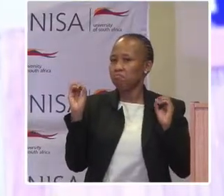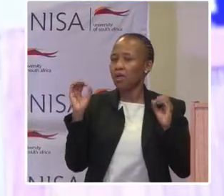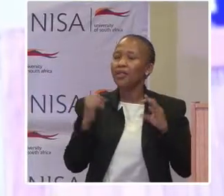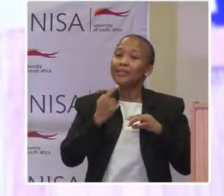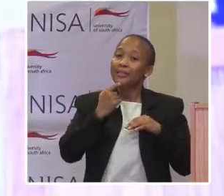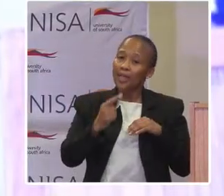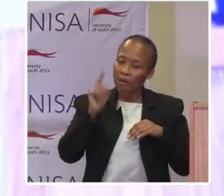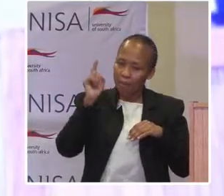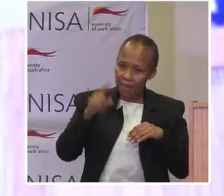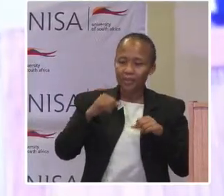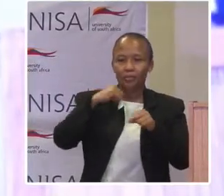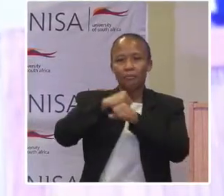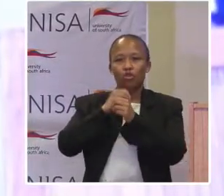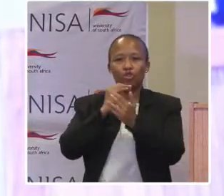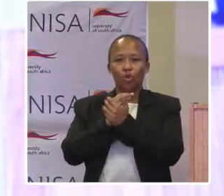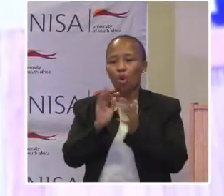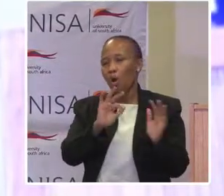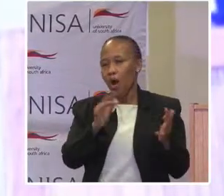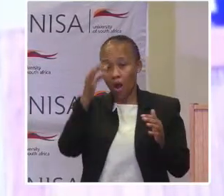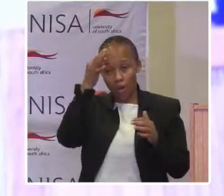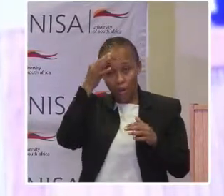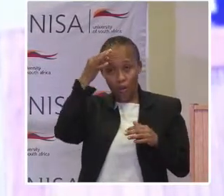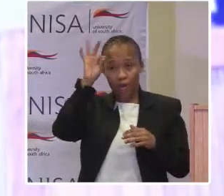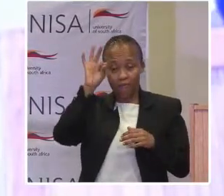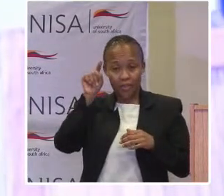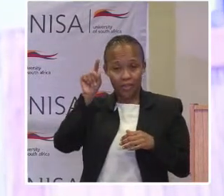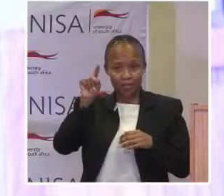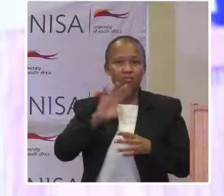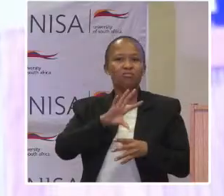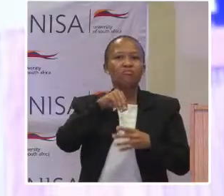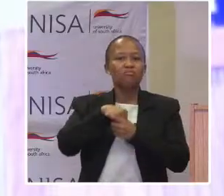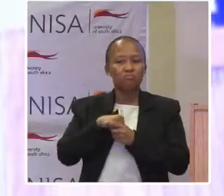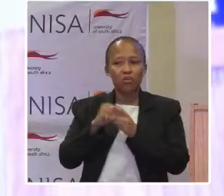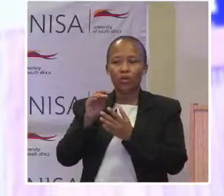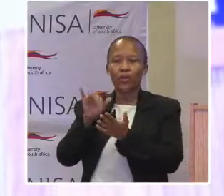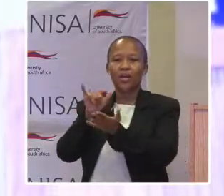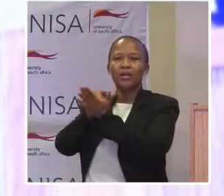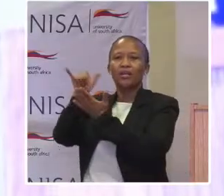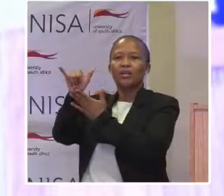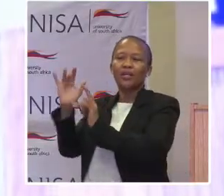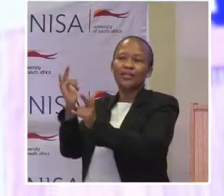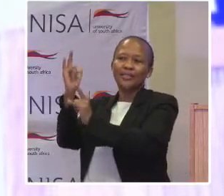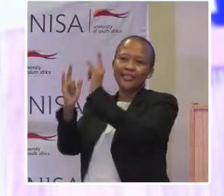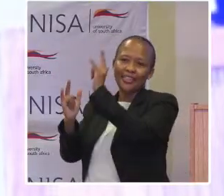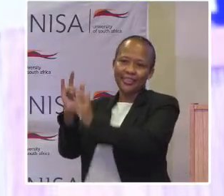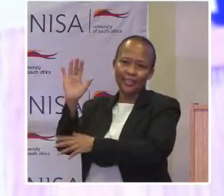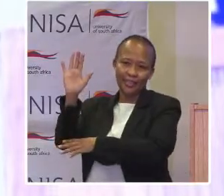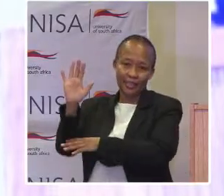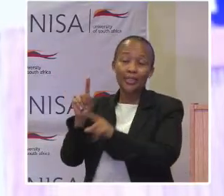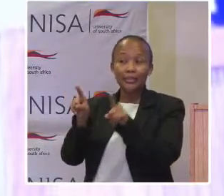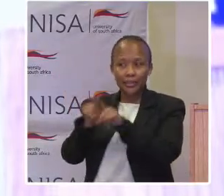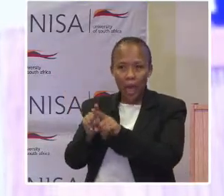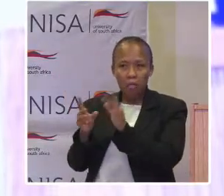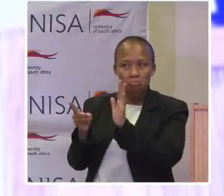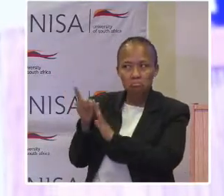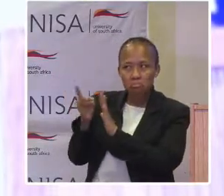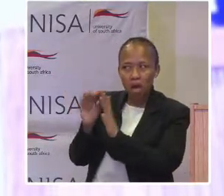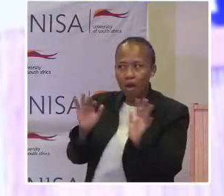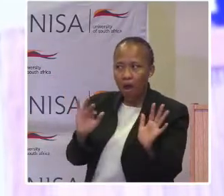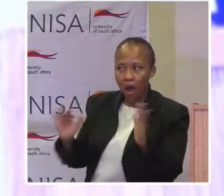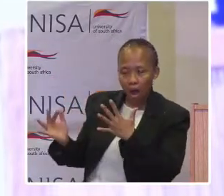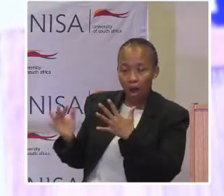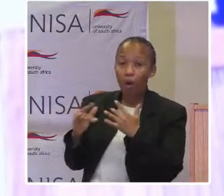in the development of Aerotropolis and how we can have a national airline being the center of the development of that particular Aerotropolis, as we